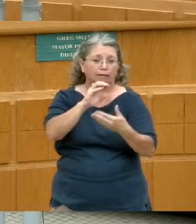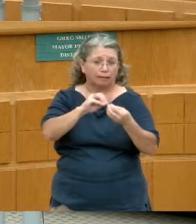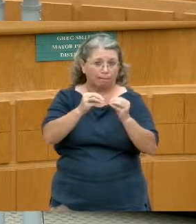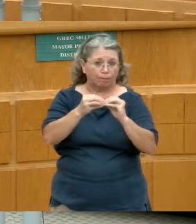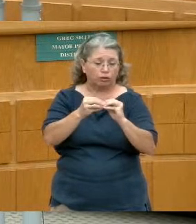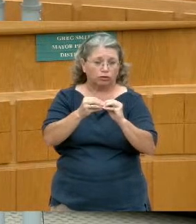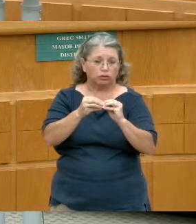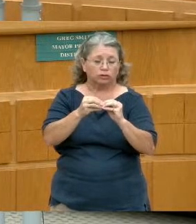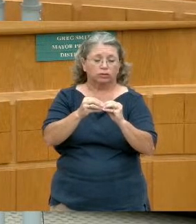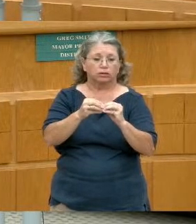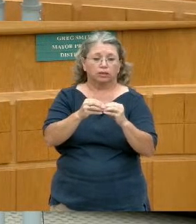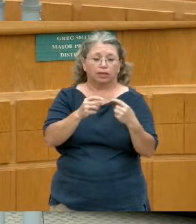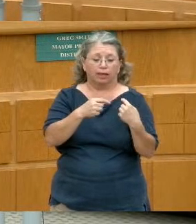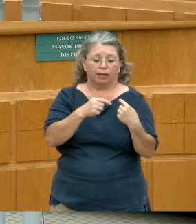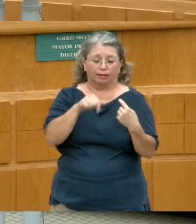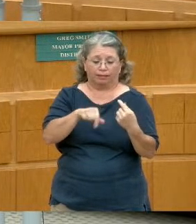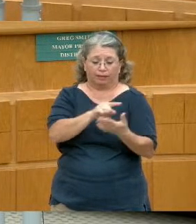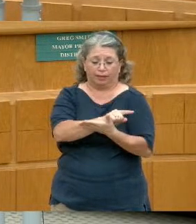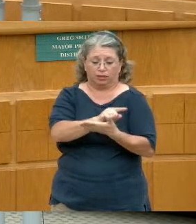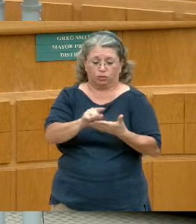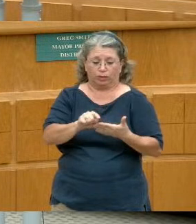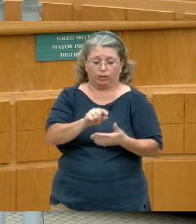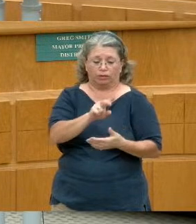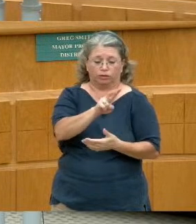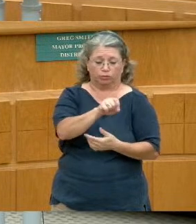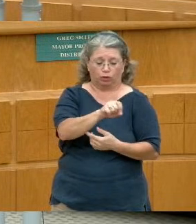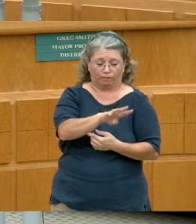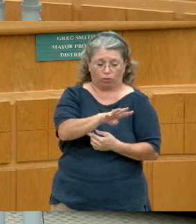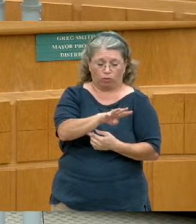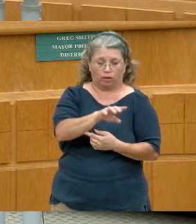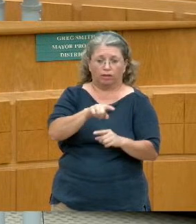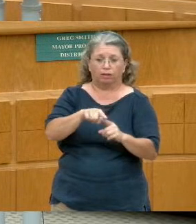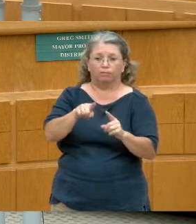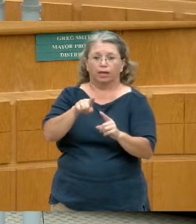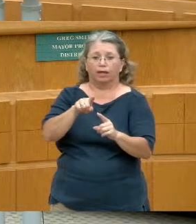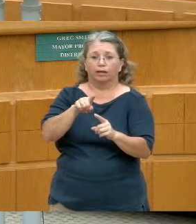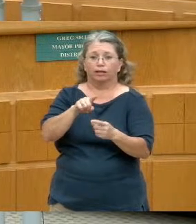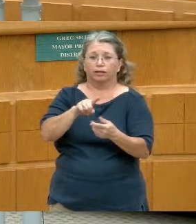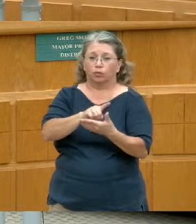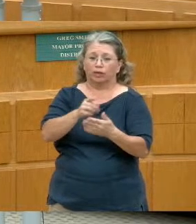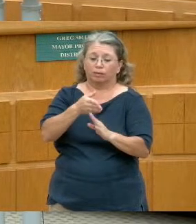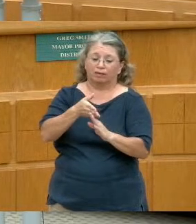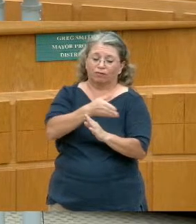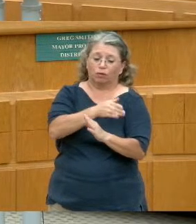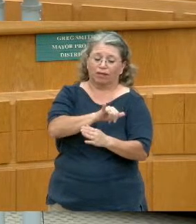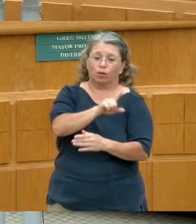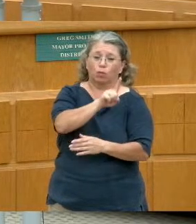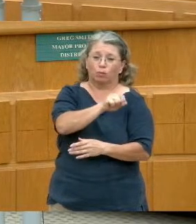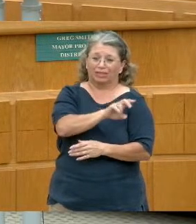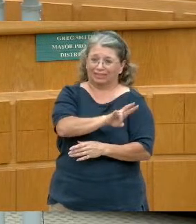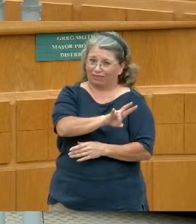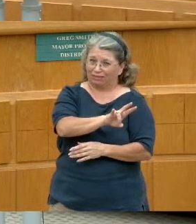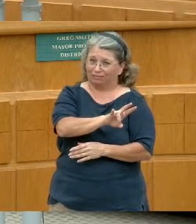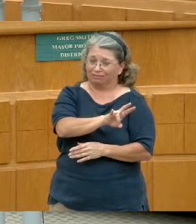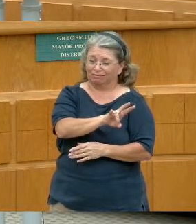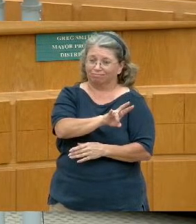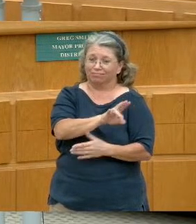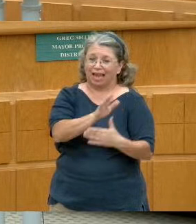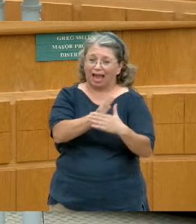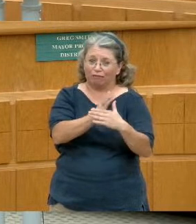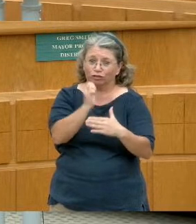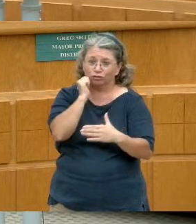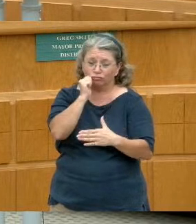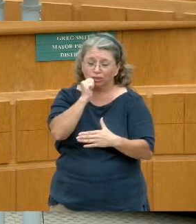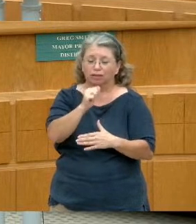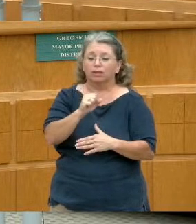number, this week it was 2.4, and the week prior 1.7. So we have seen an increase slightly in the number